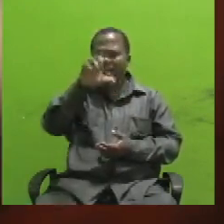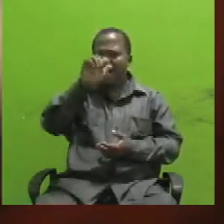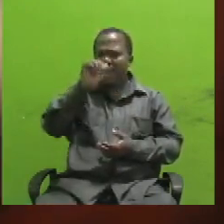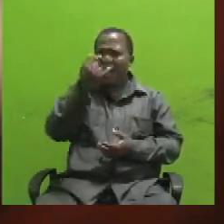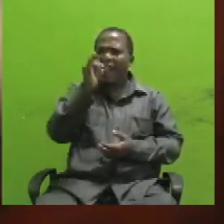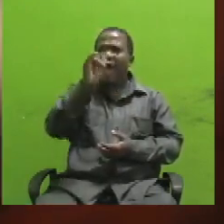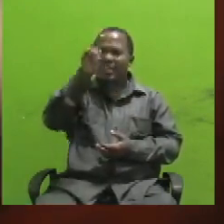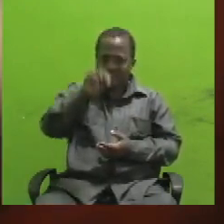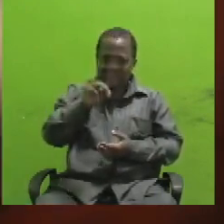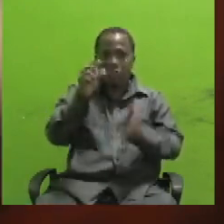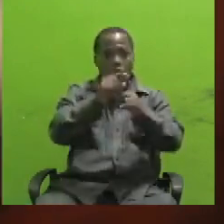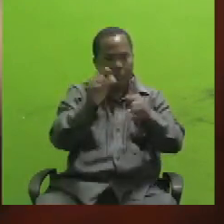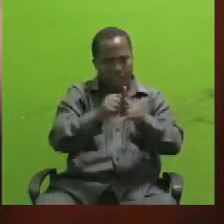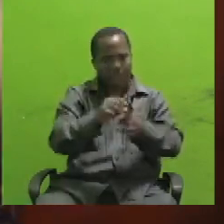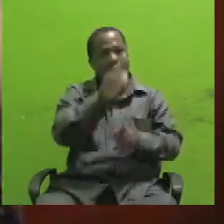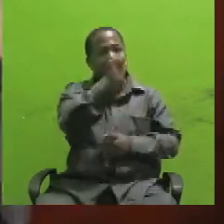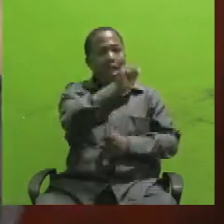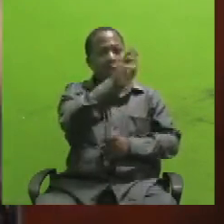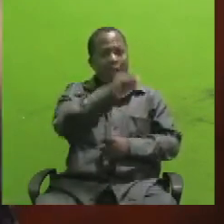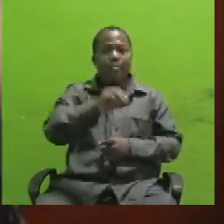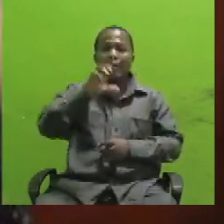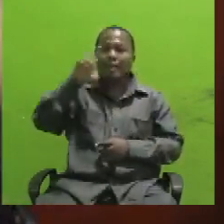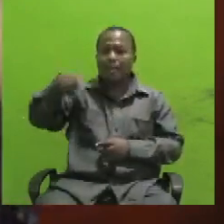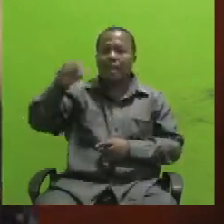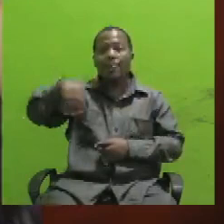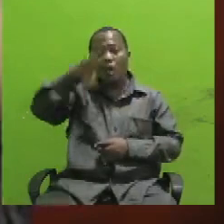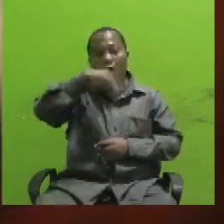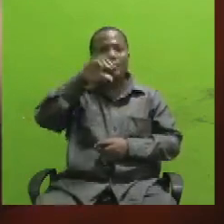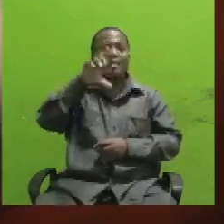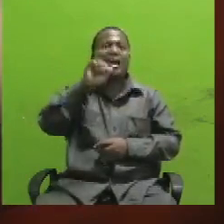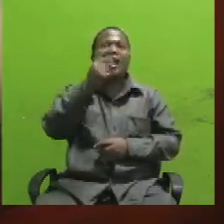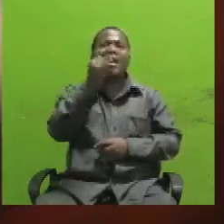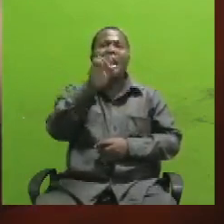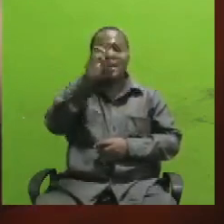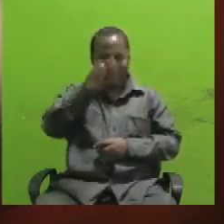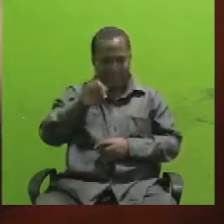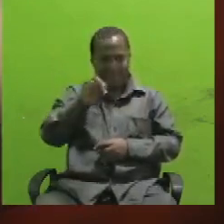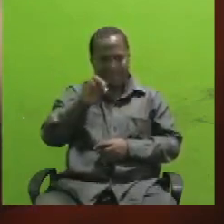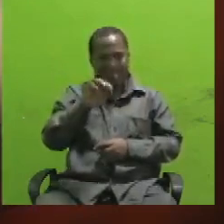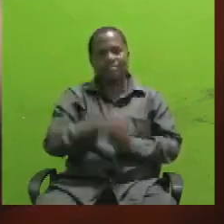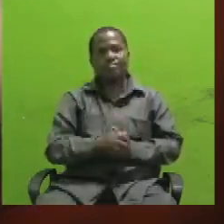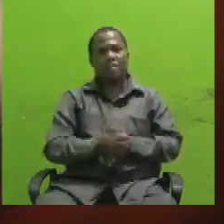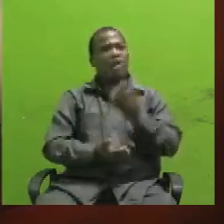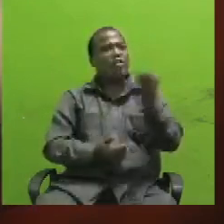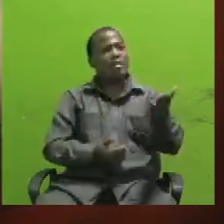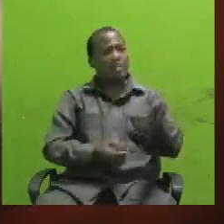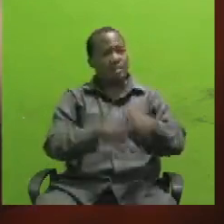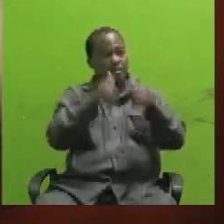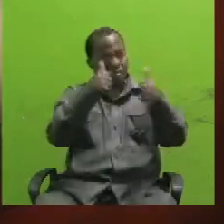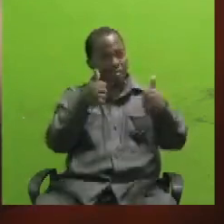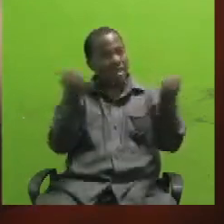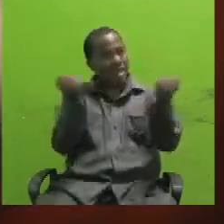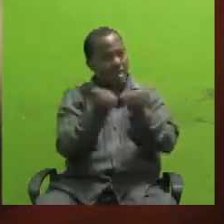good. AM and PM, both are Latin words. How wonderful you are. You are absolutely